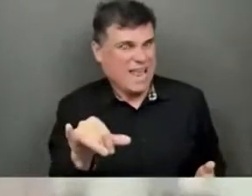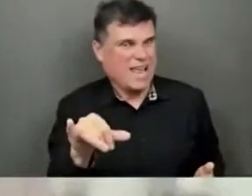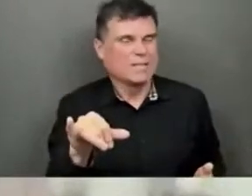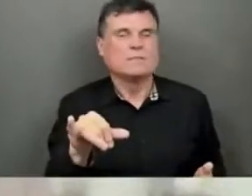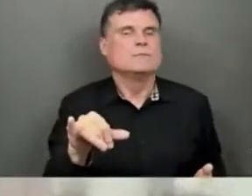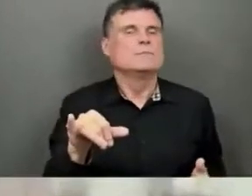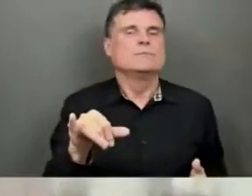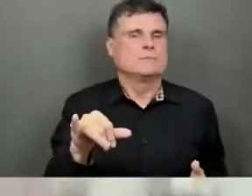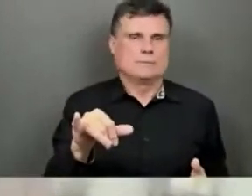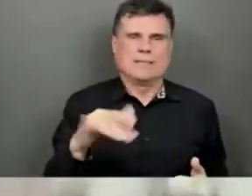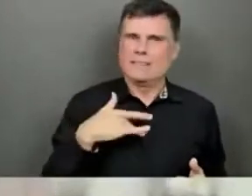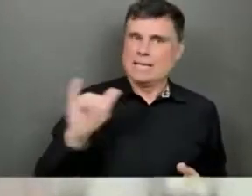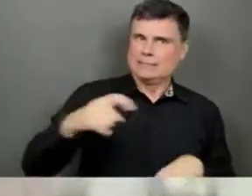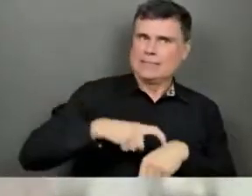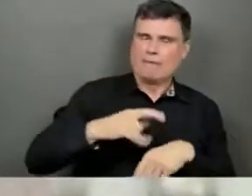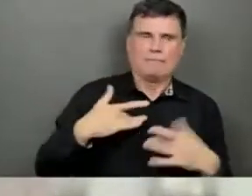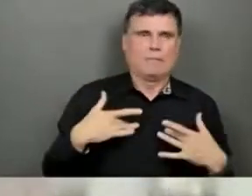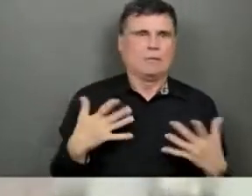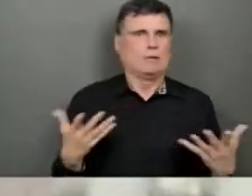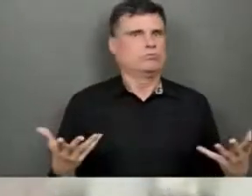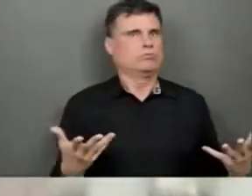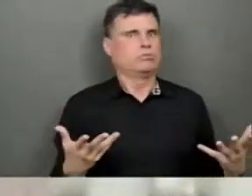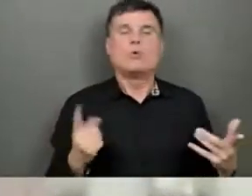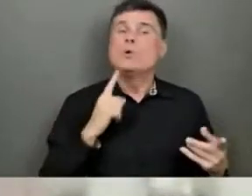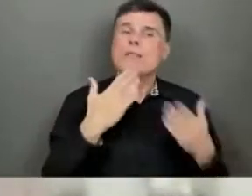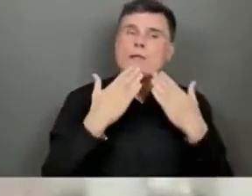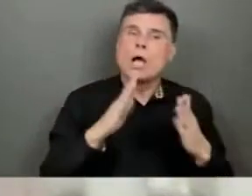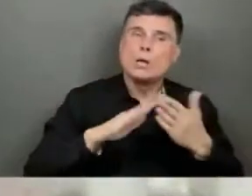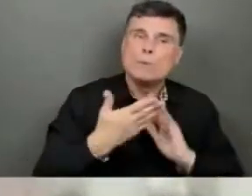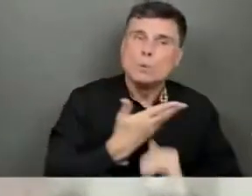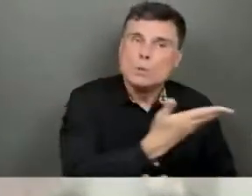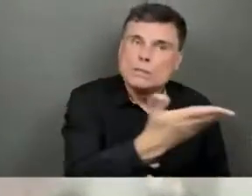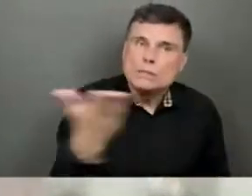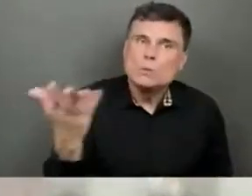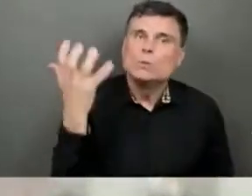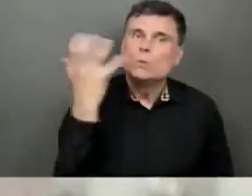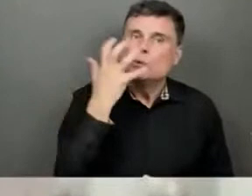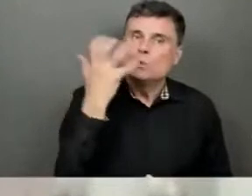lot about the communities in the north who had such a difficult time. Sorry.